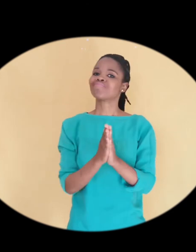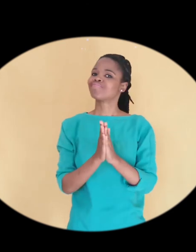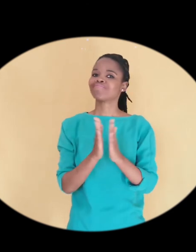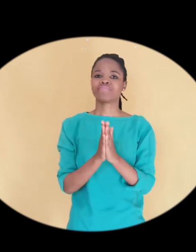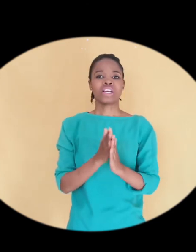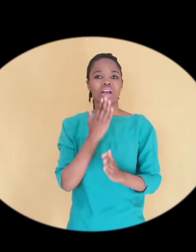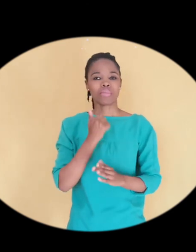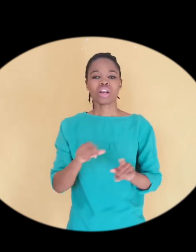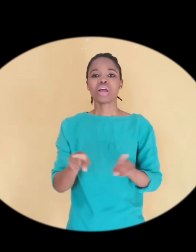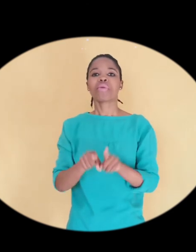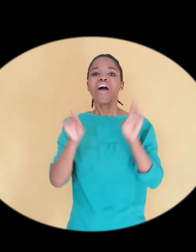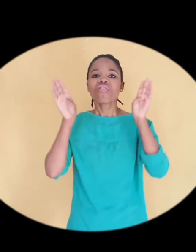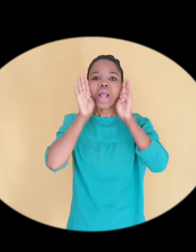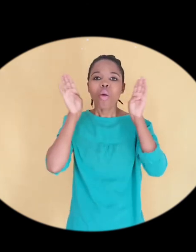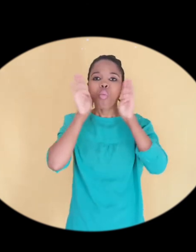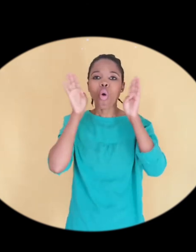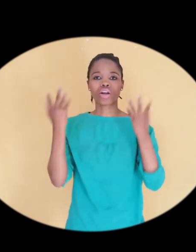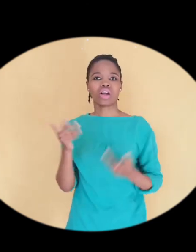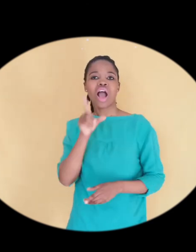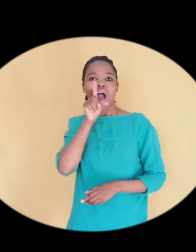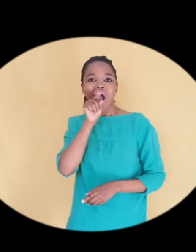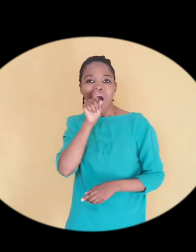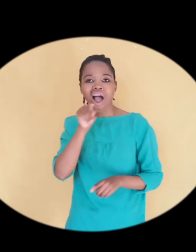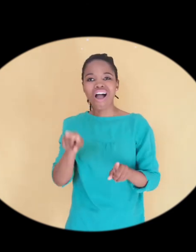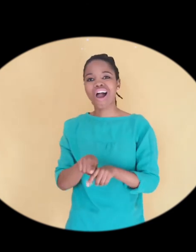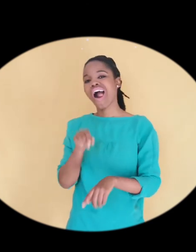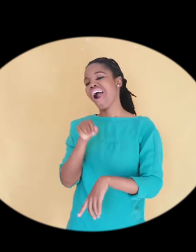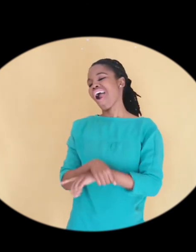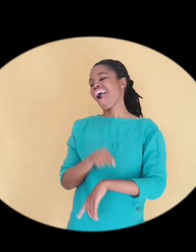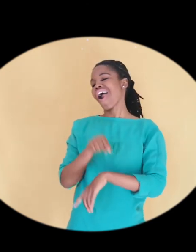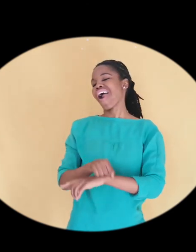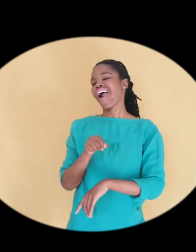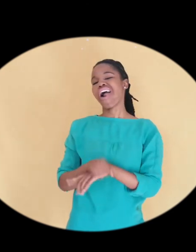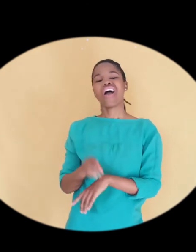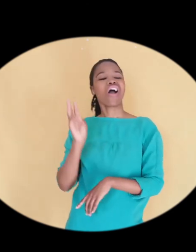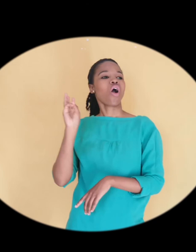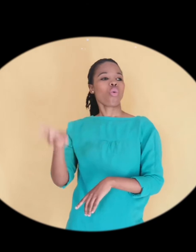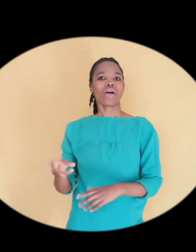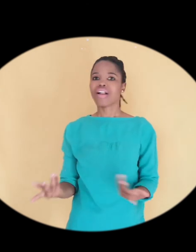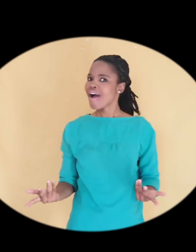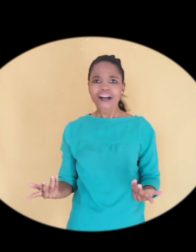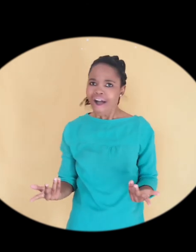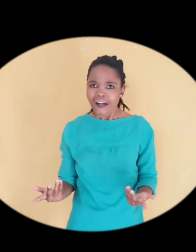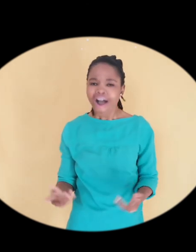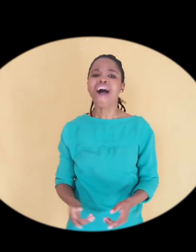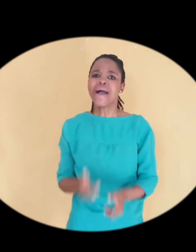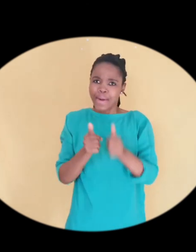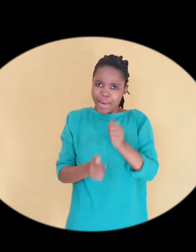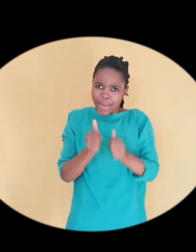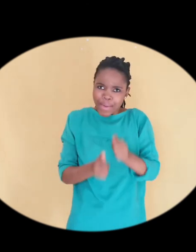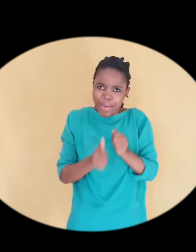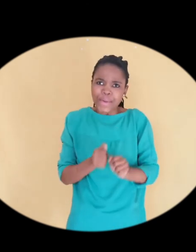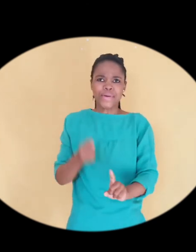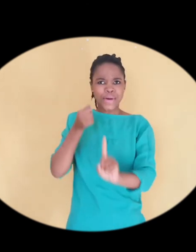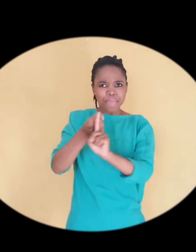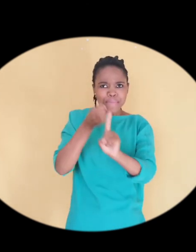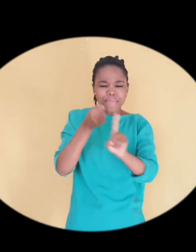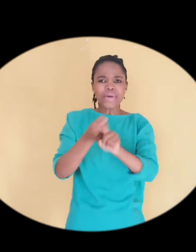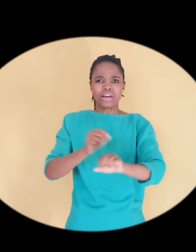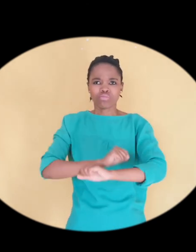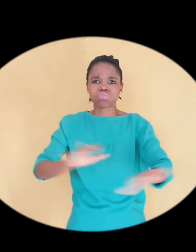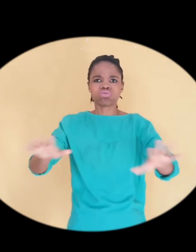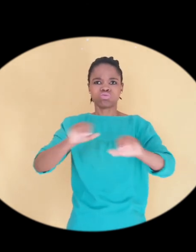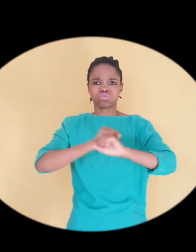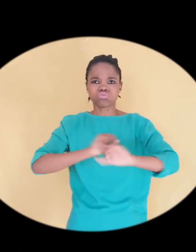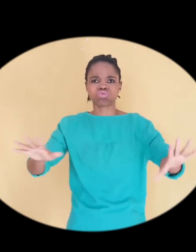sure that you don't sleep on social media. People are sleeping on social media. People think their books are going to sell by themselves. Yeah. And